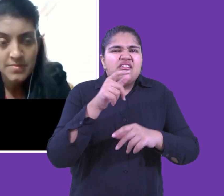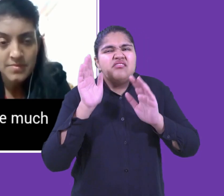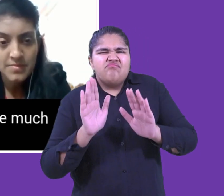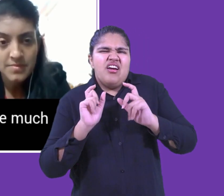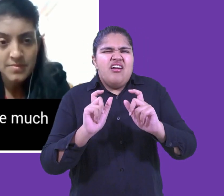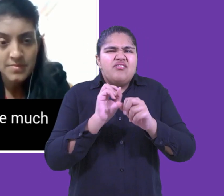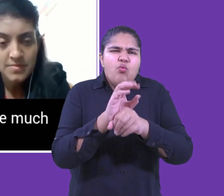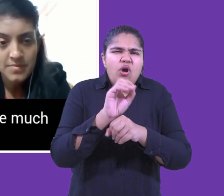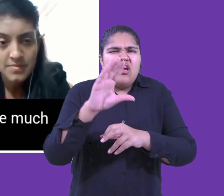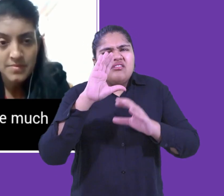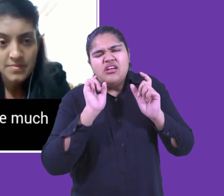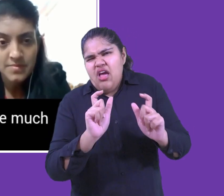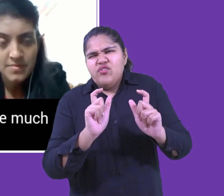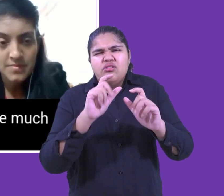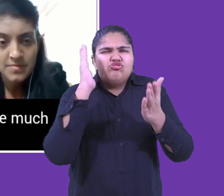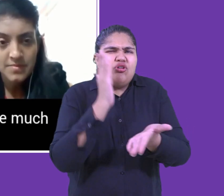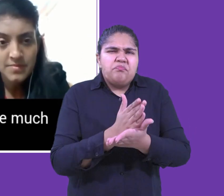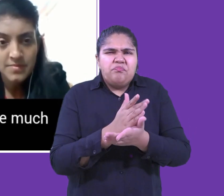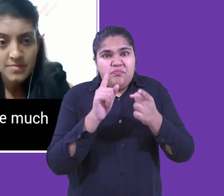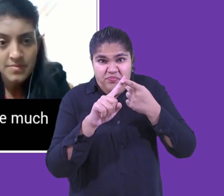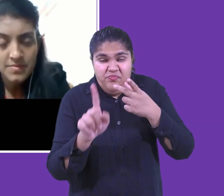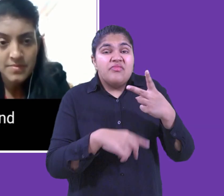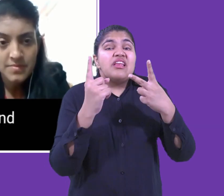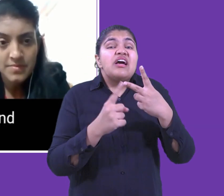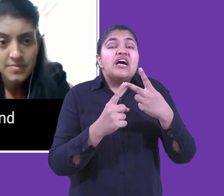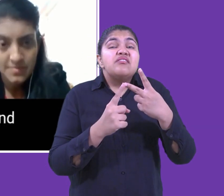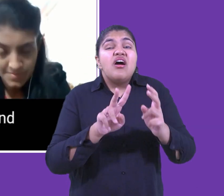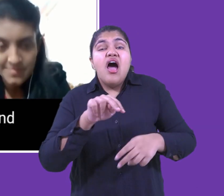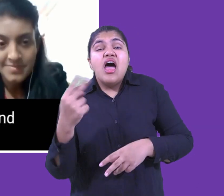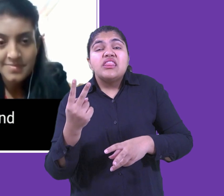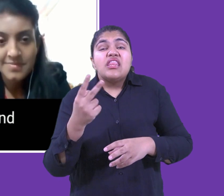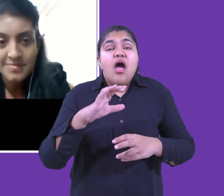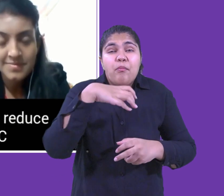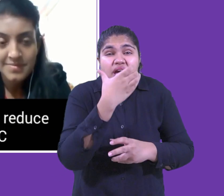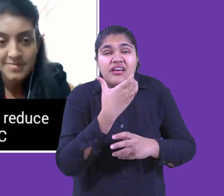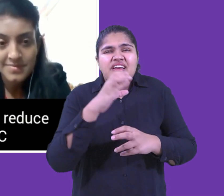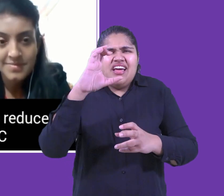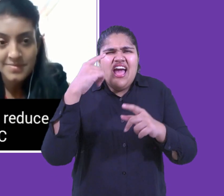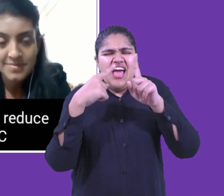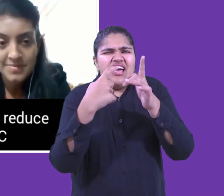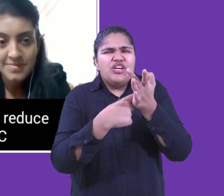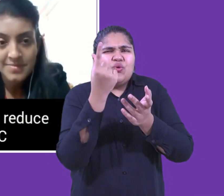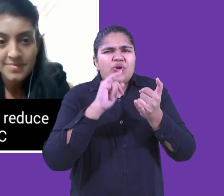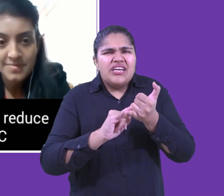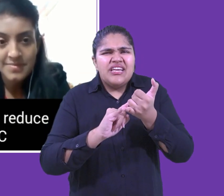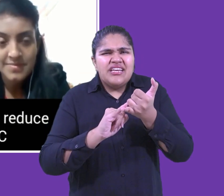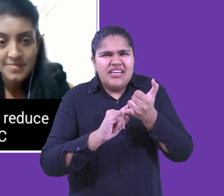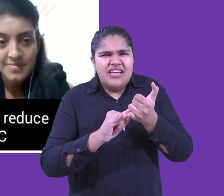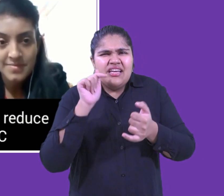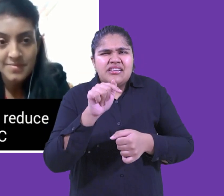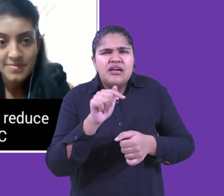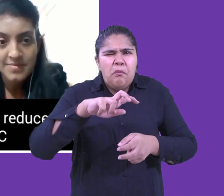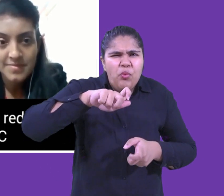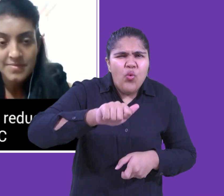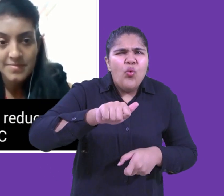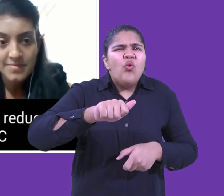In addition to that, we ask our patient not to take much of the citrus things like lime, lemon, pineapple, pomegranate. Hmm. The reason for that, we wanted to reduce